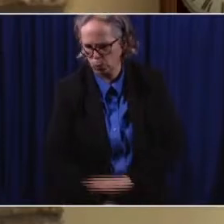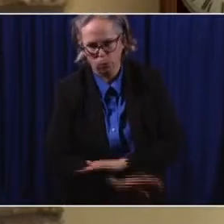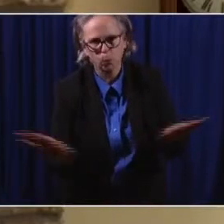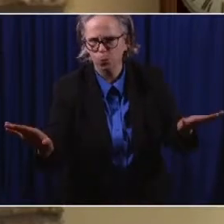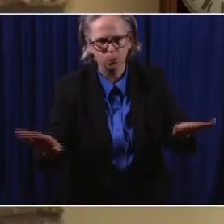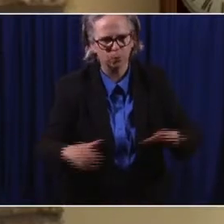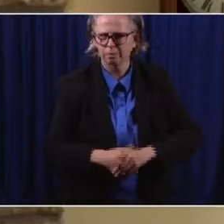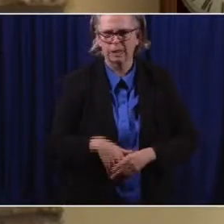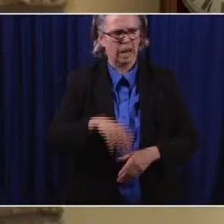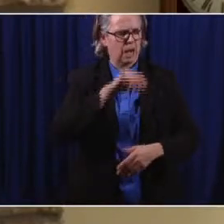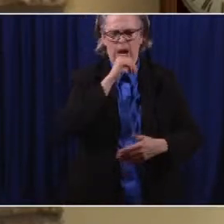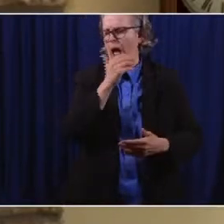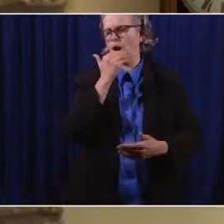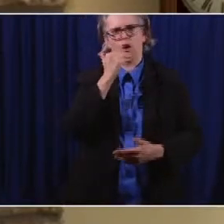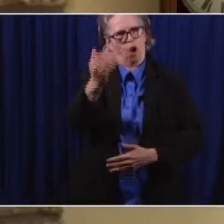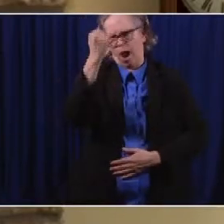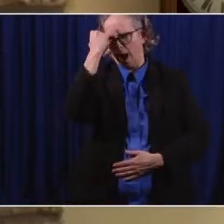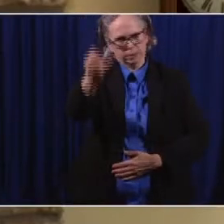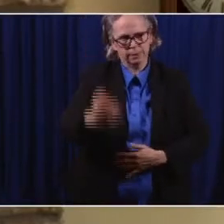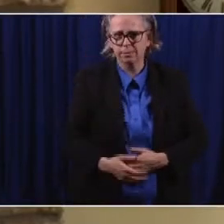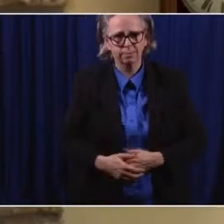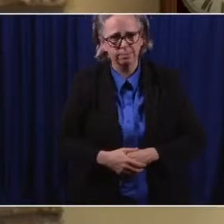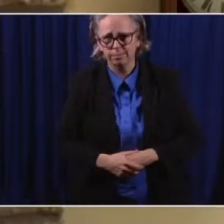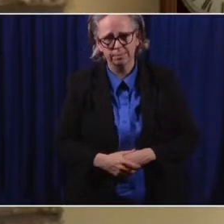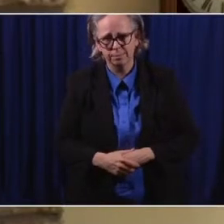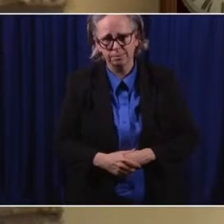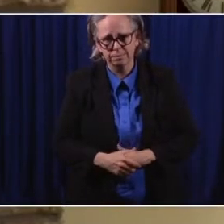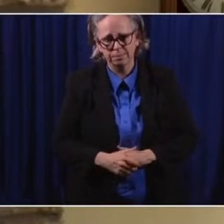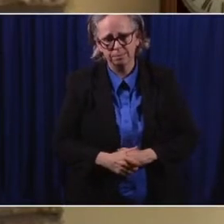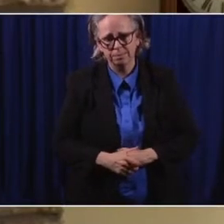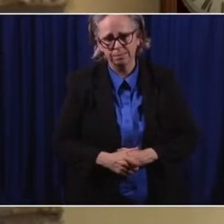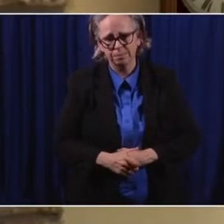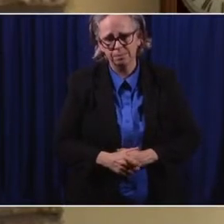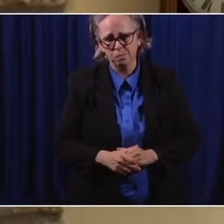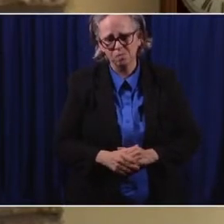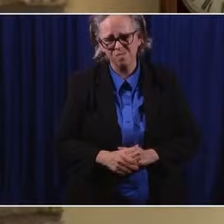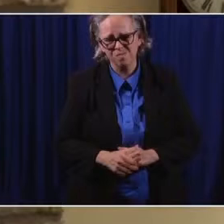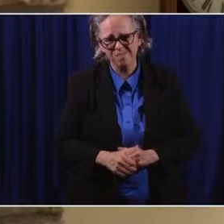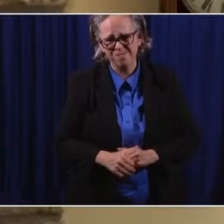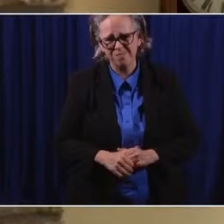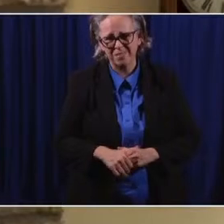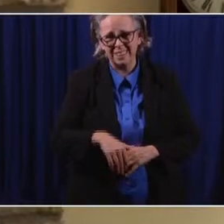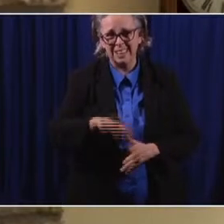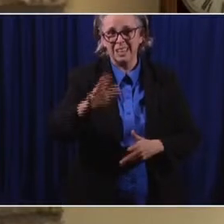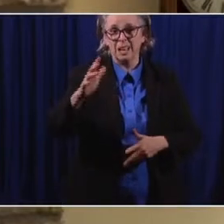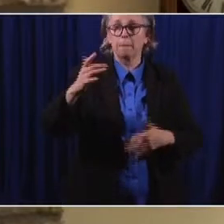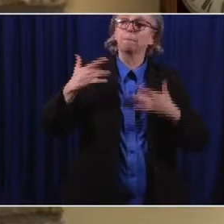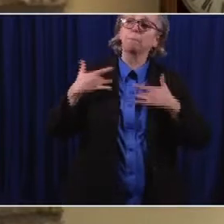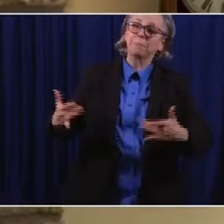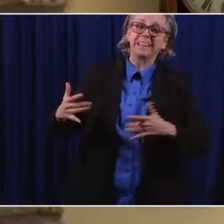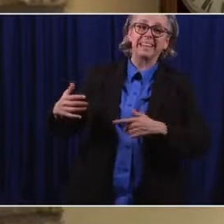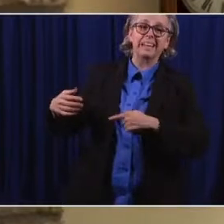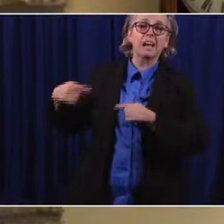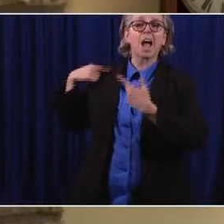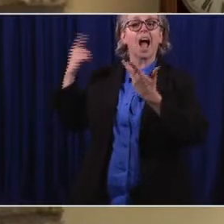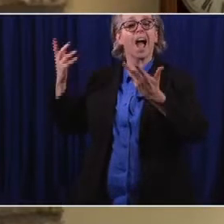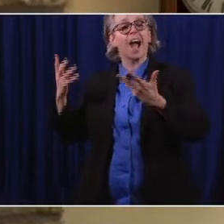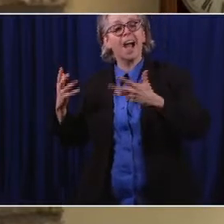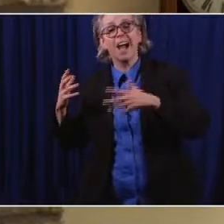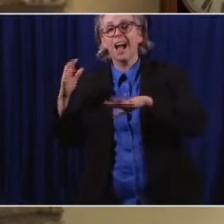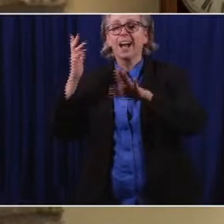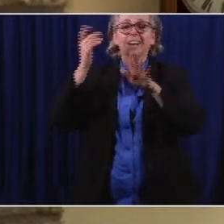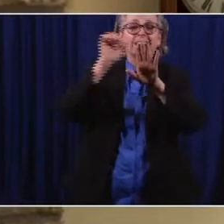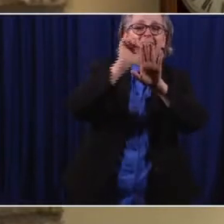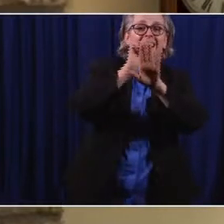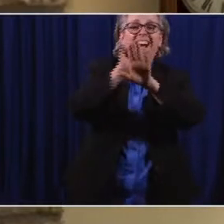don't make any sense. And I think for the normal classic trick-or-treating, I think we leave this up to parents. We leave